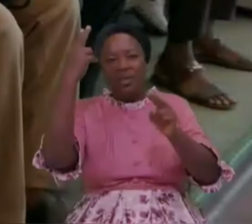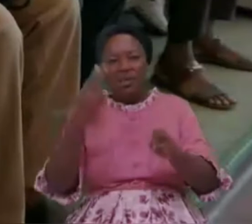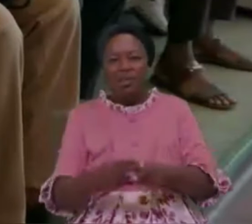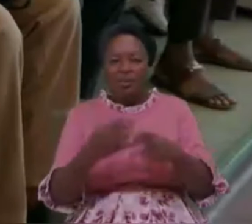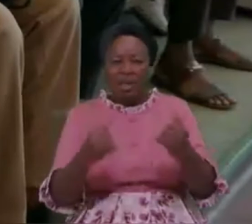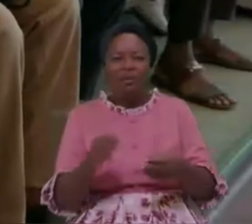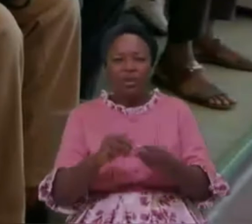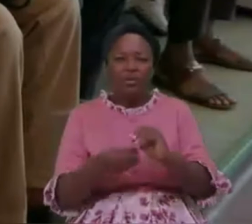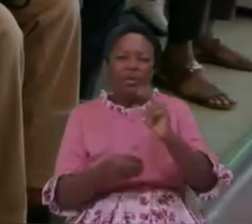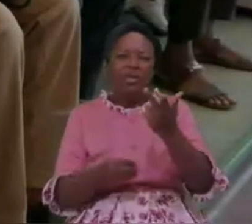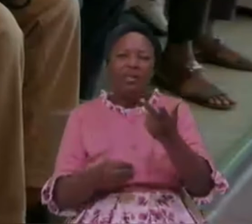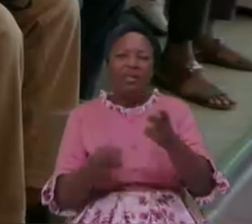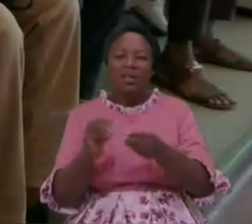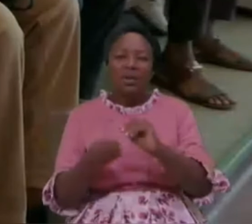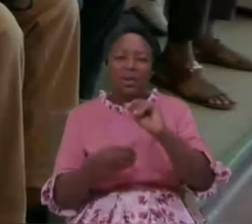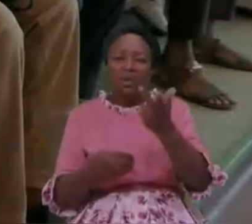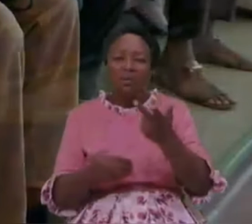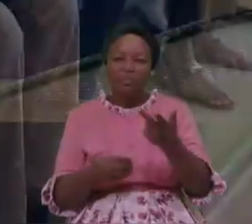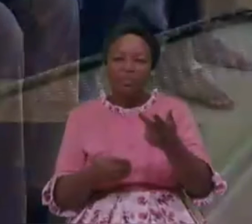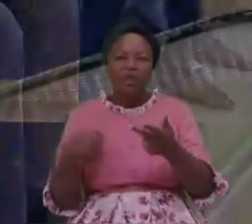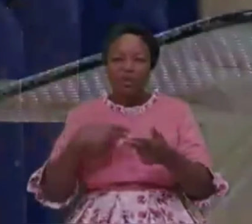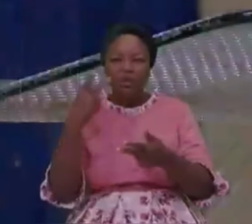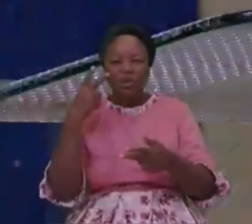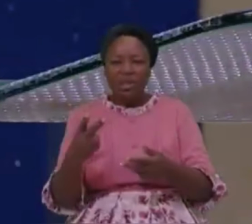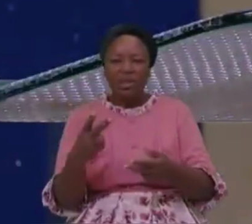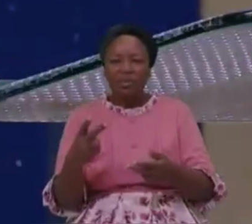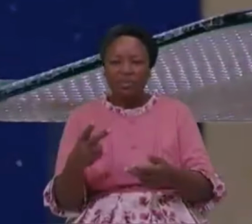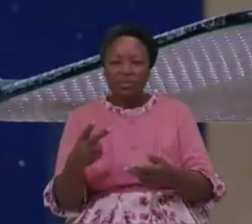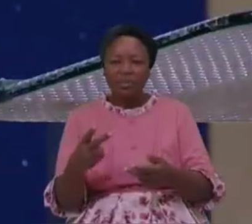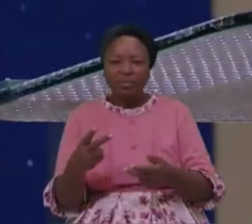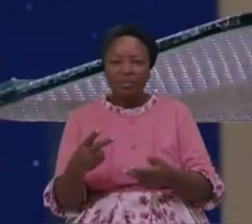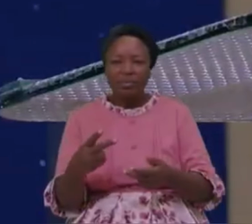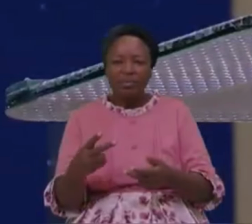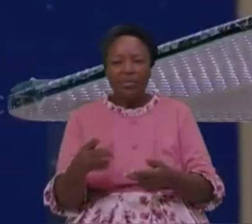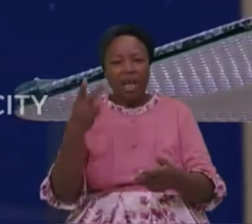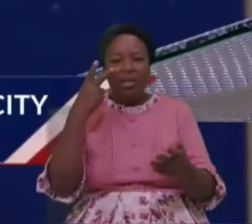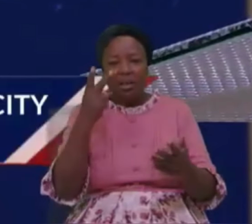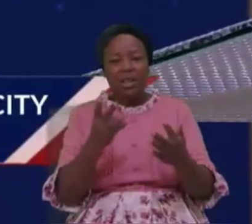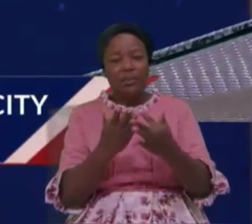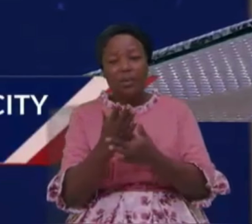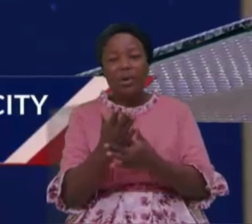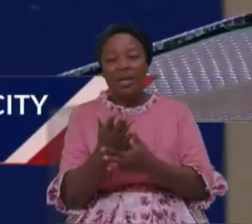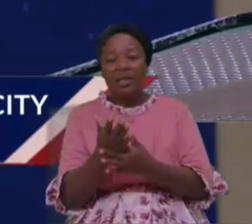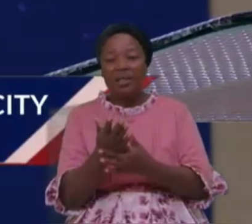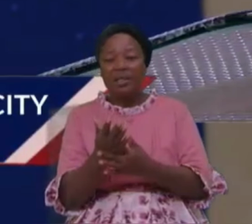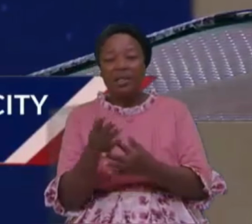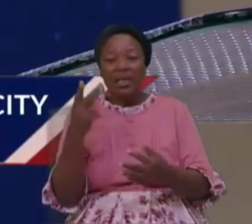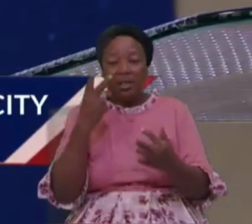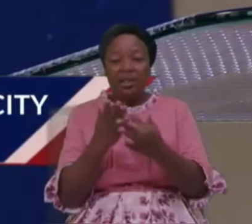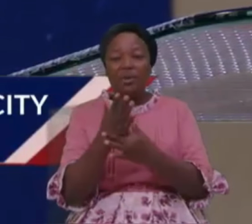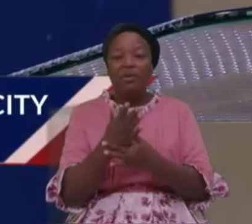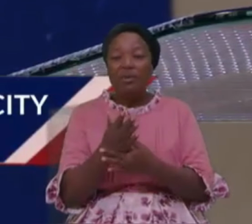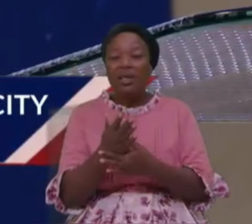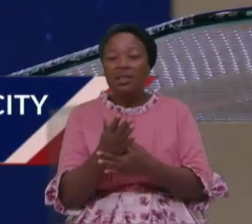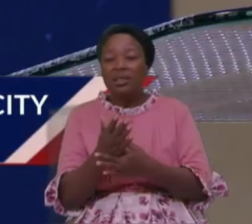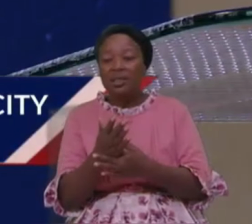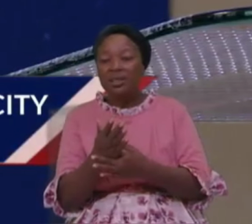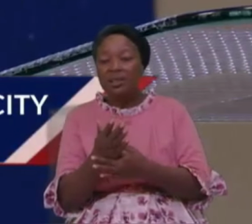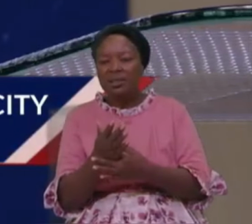I'm coming to number three here. Number three here, we're looking at transparent fellowship with